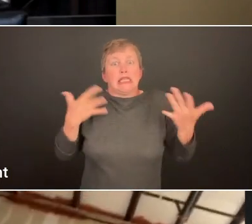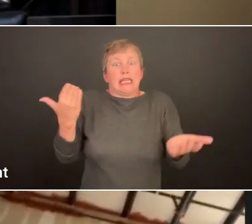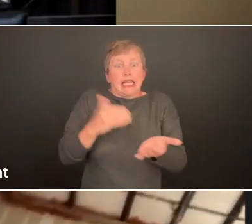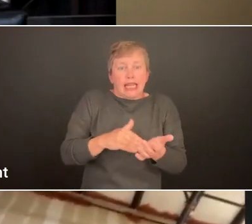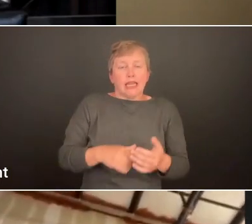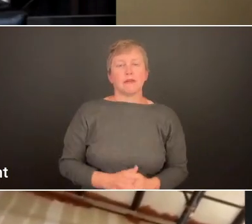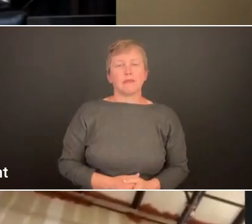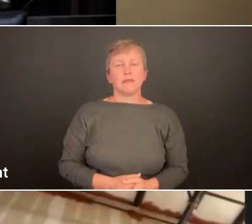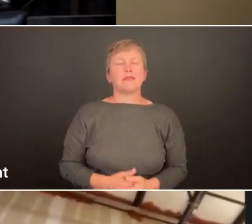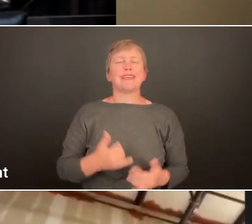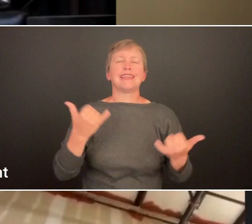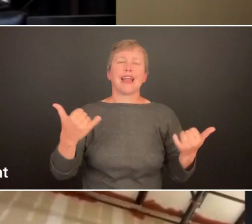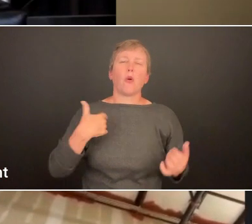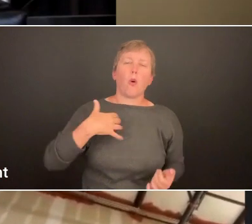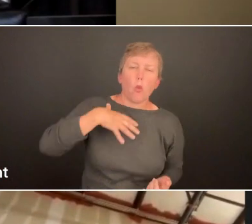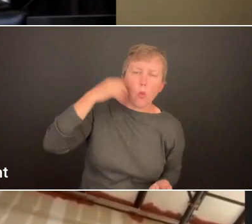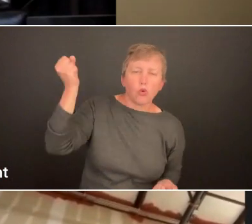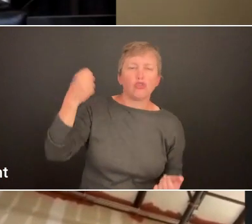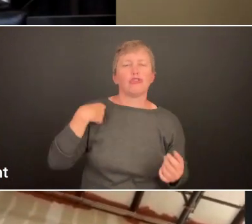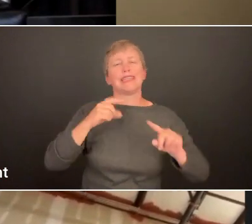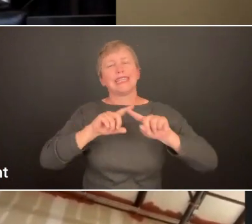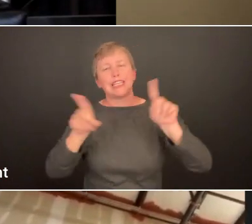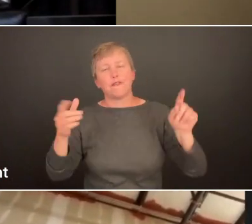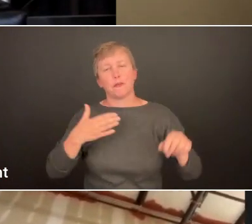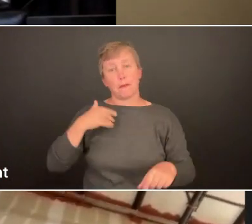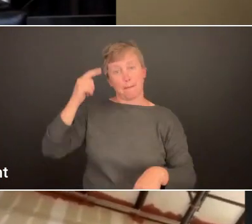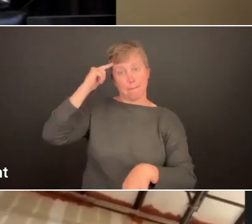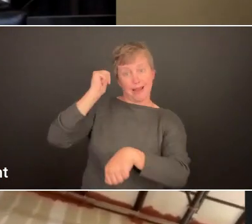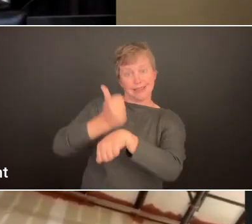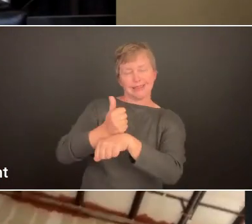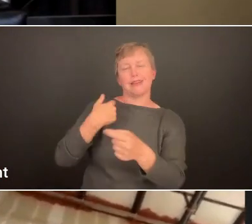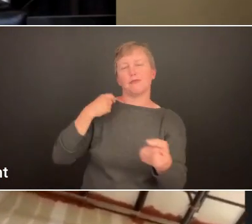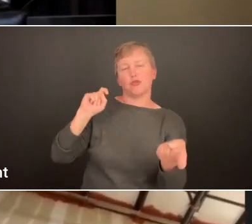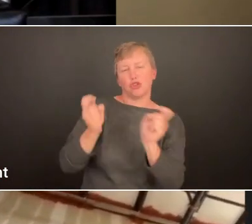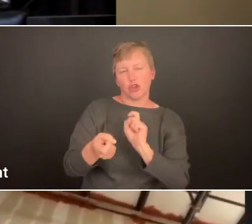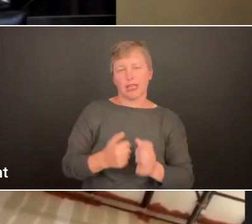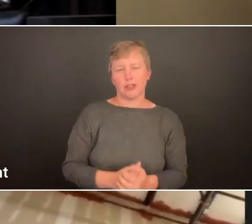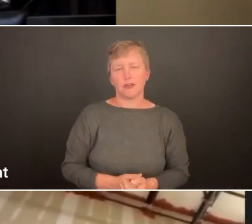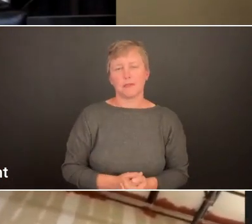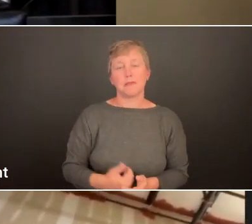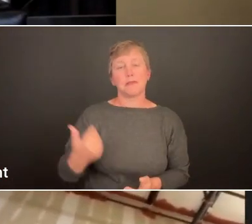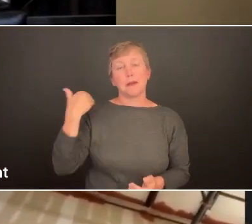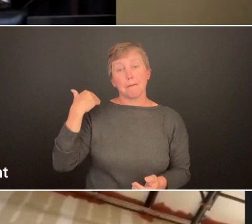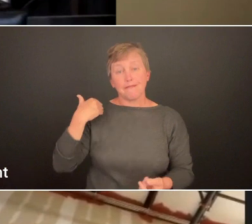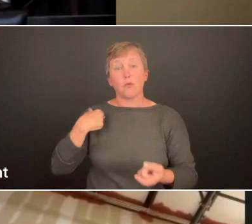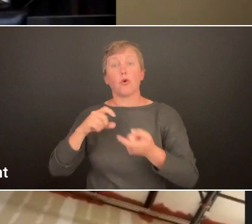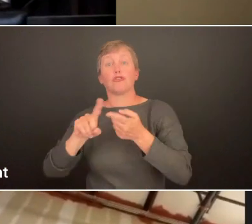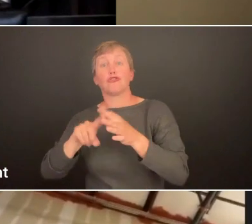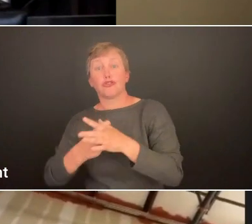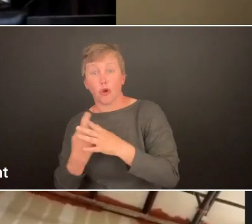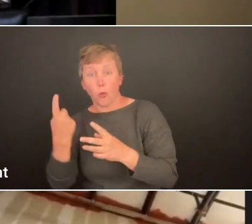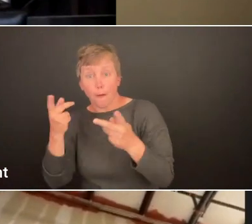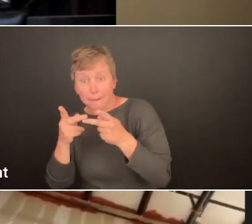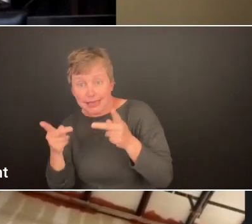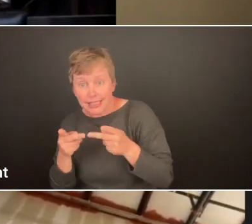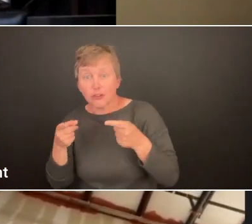partner and push up with one arm and you lose that, like Beth said, you lose that momentum and it takes a little bit of time to get